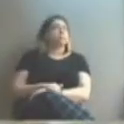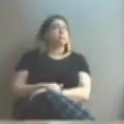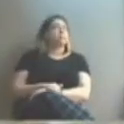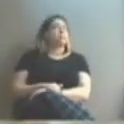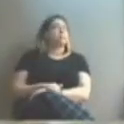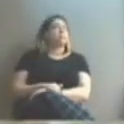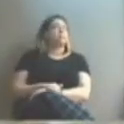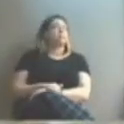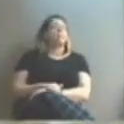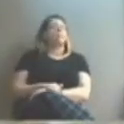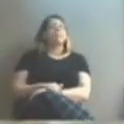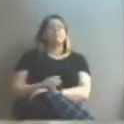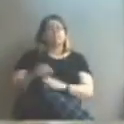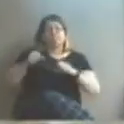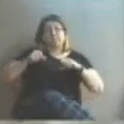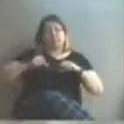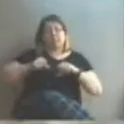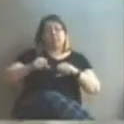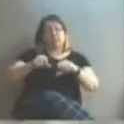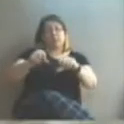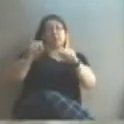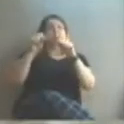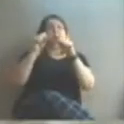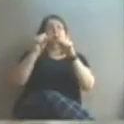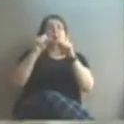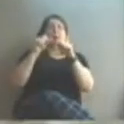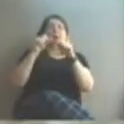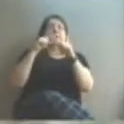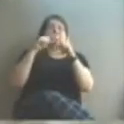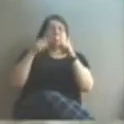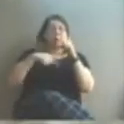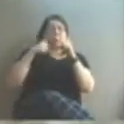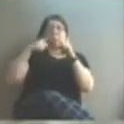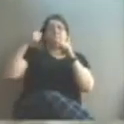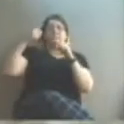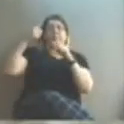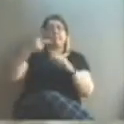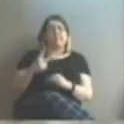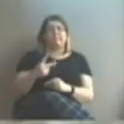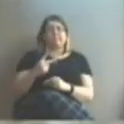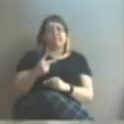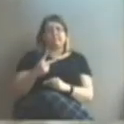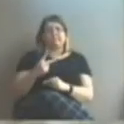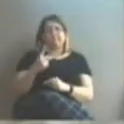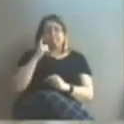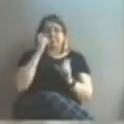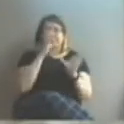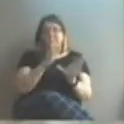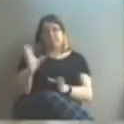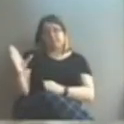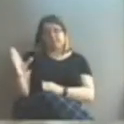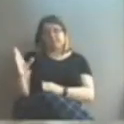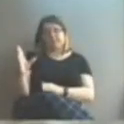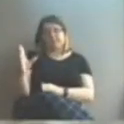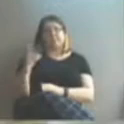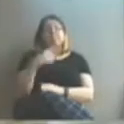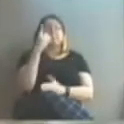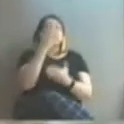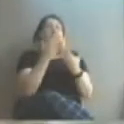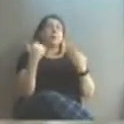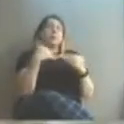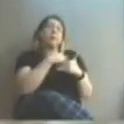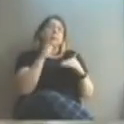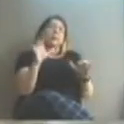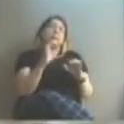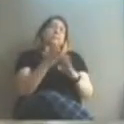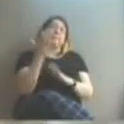We've cut our mowing cycle almost in half. And again, we did this by being intentional. One of the things that we had done in the